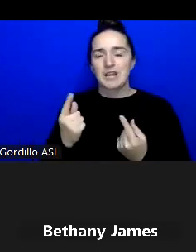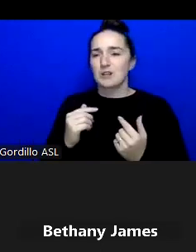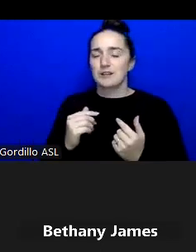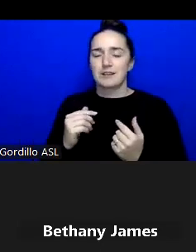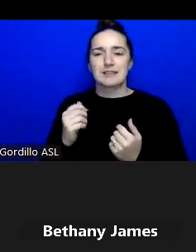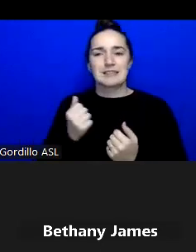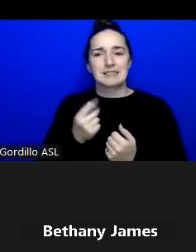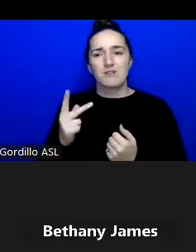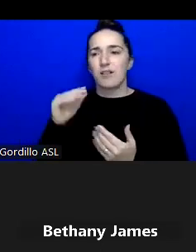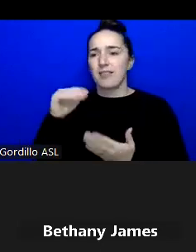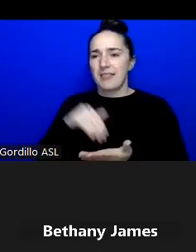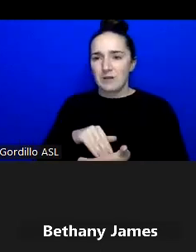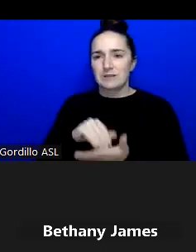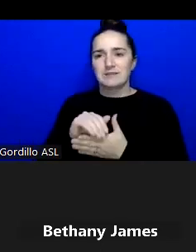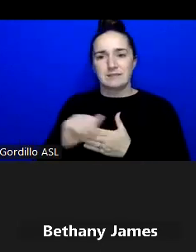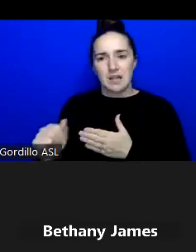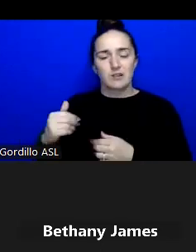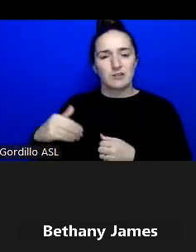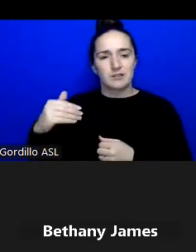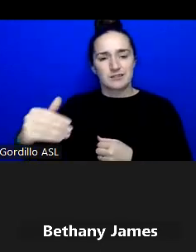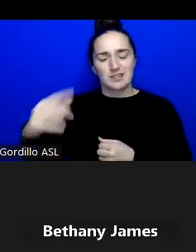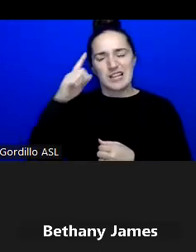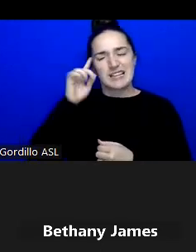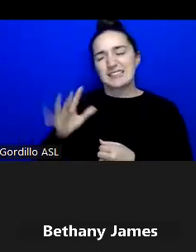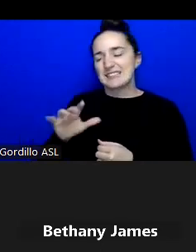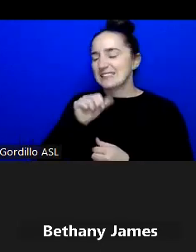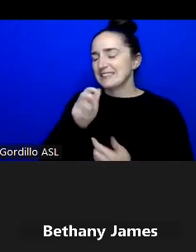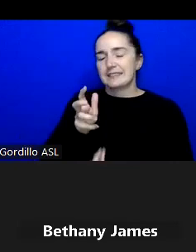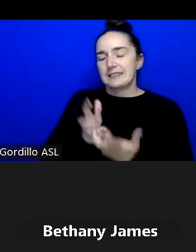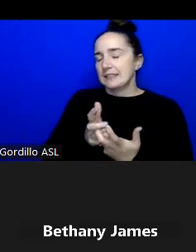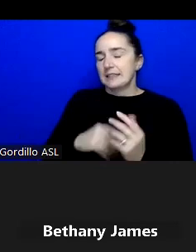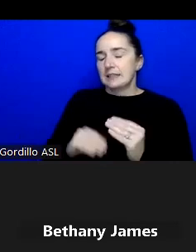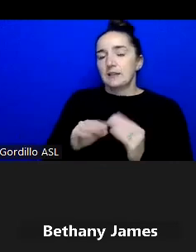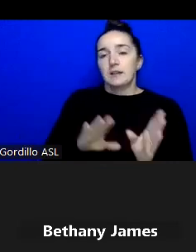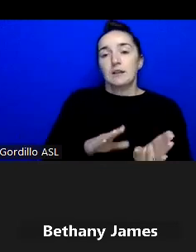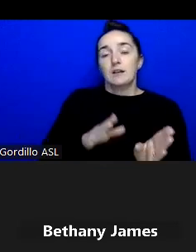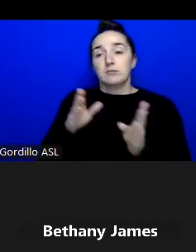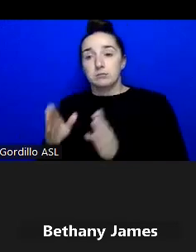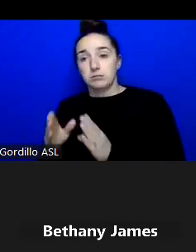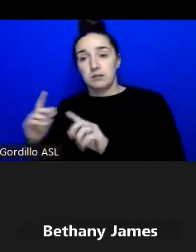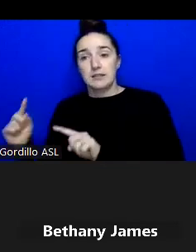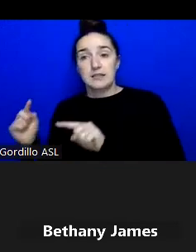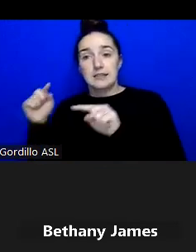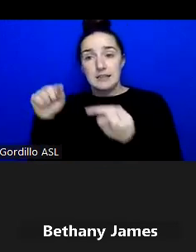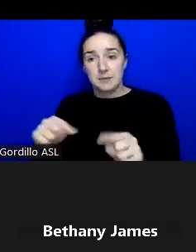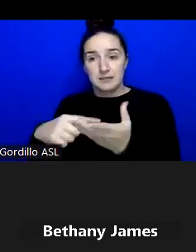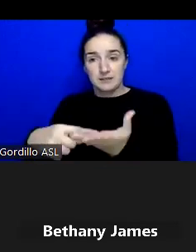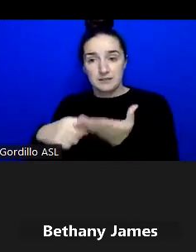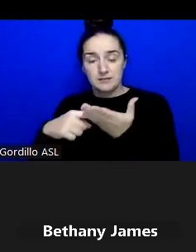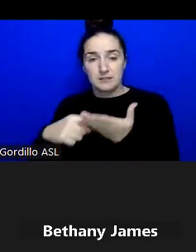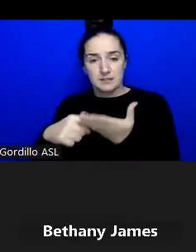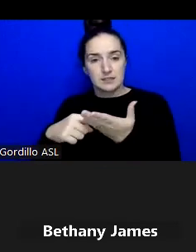the mustard here. So he came in and we discussed his options, and he really wasn't a good candidate for those hearing aids. His hearing loss